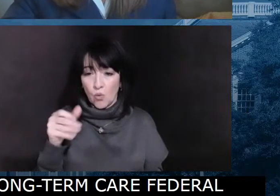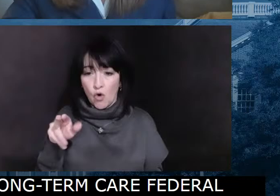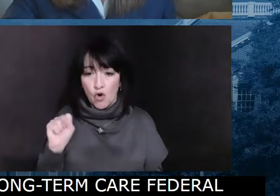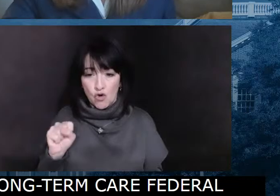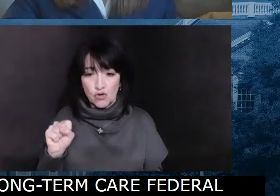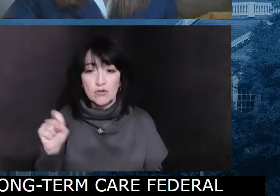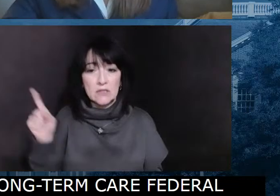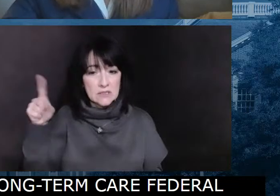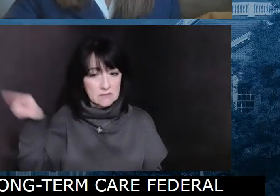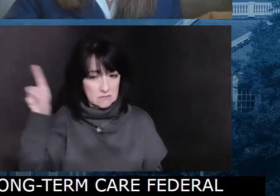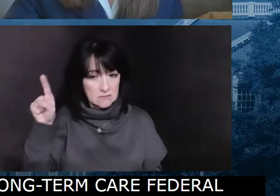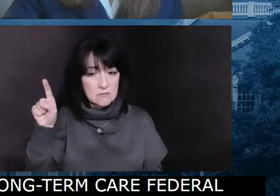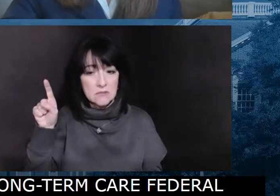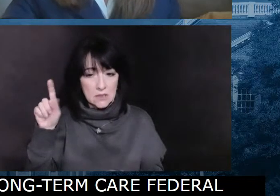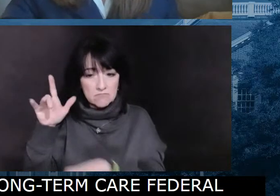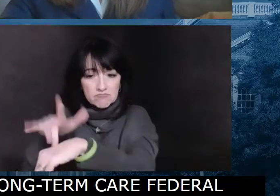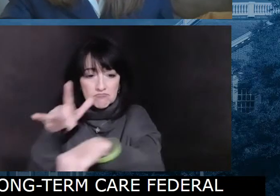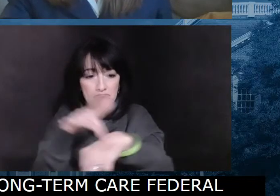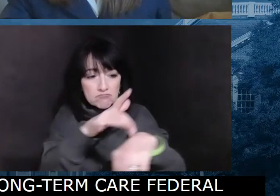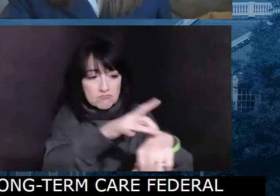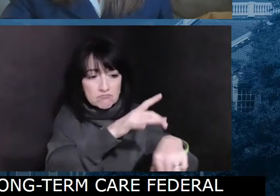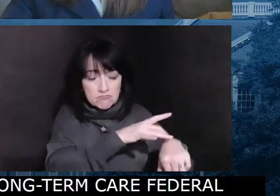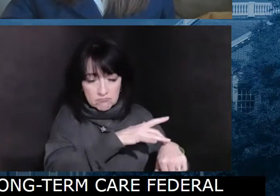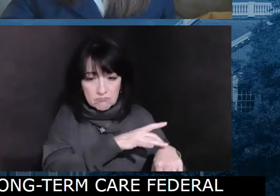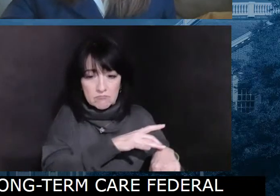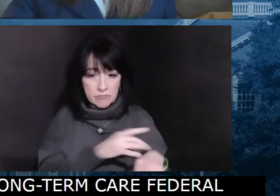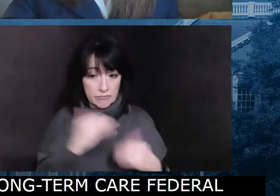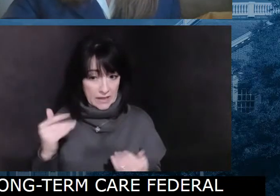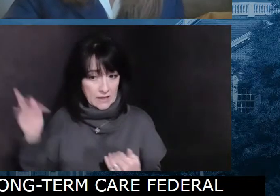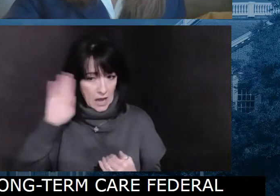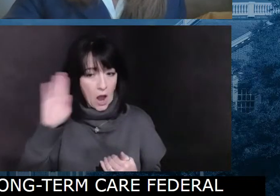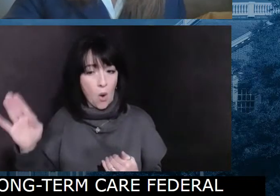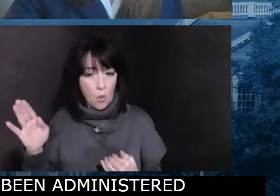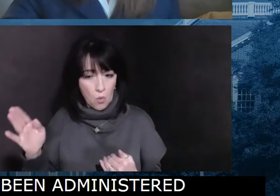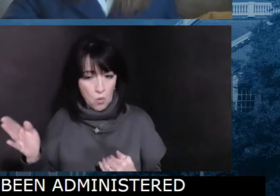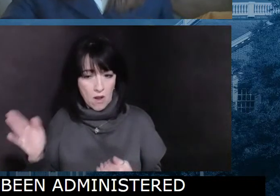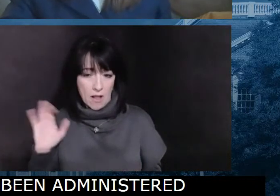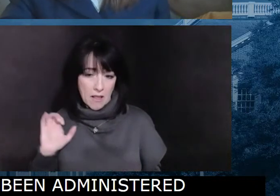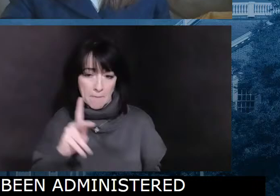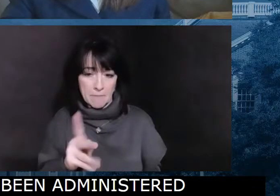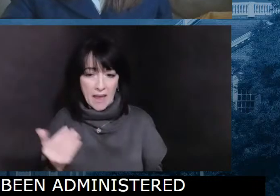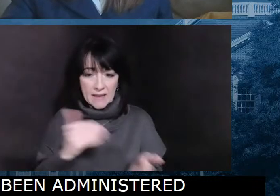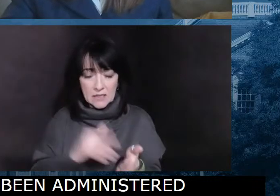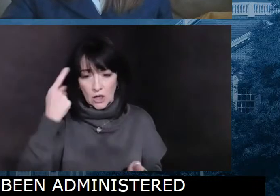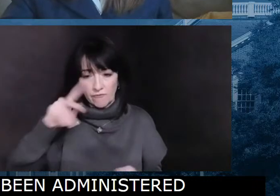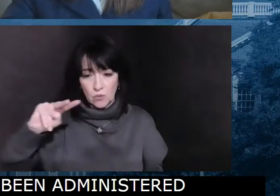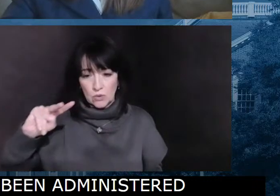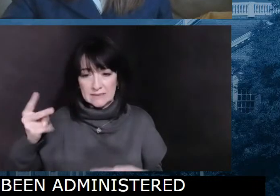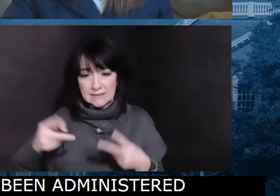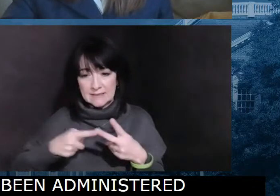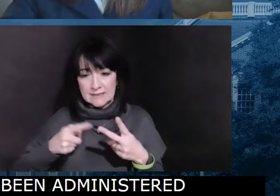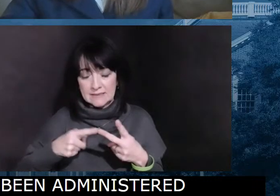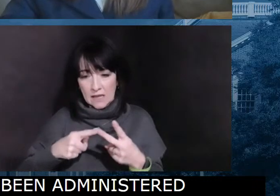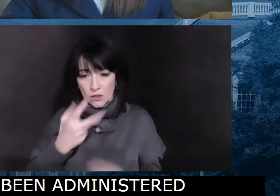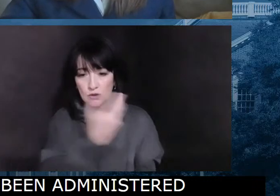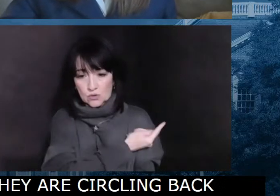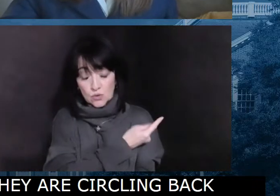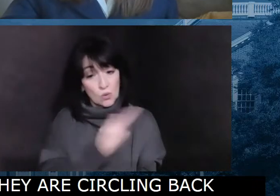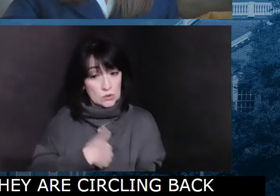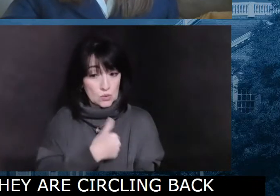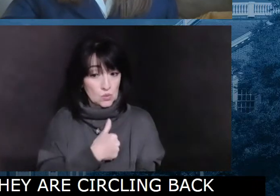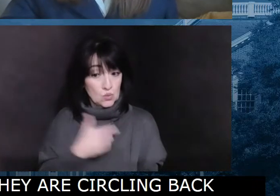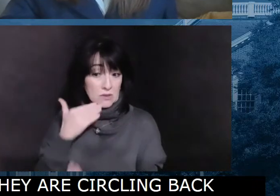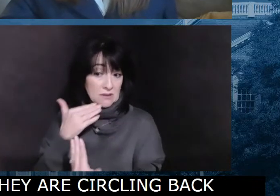they are circling back around for second doses. So really grateful